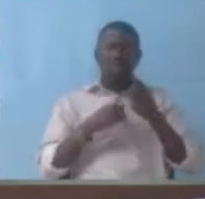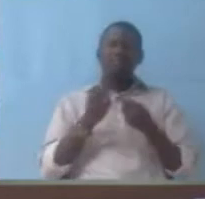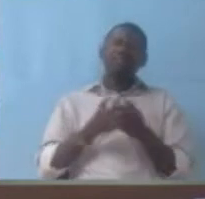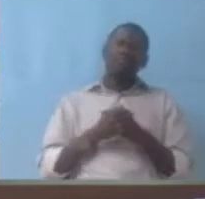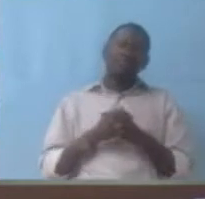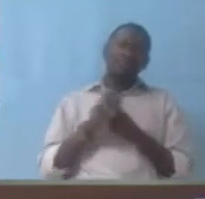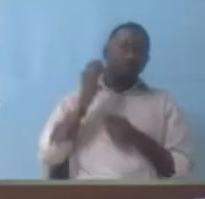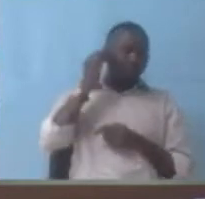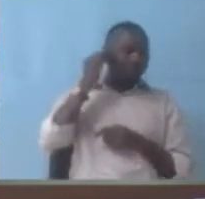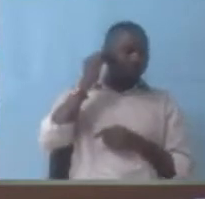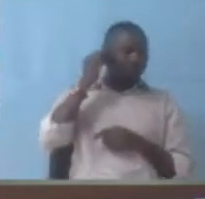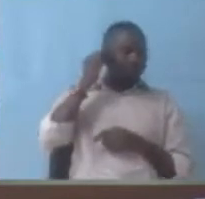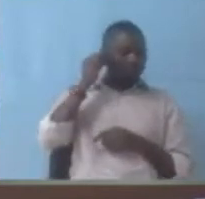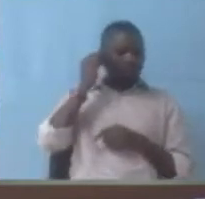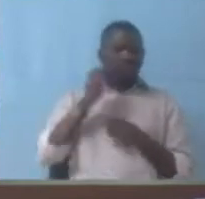sarto lubelore.